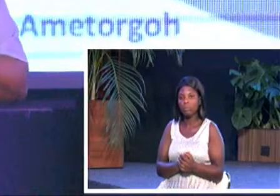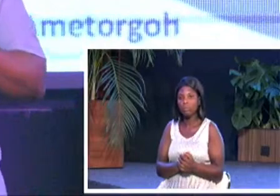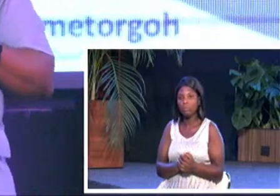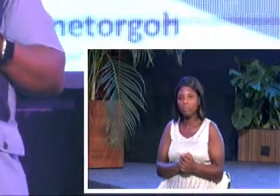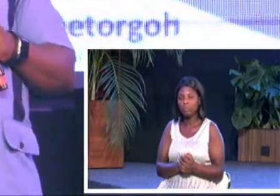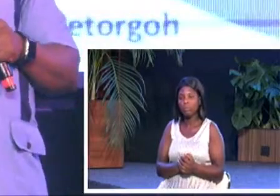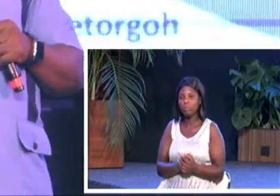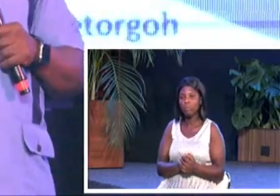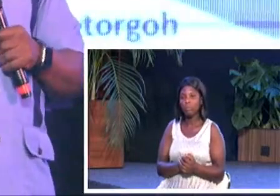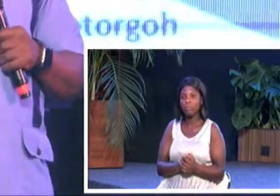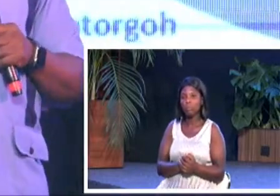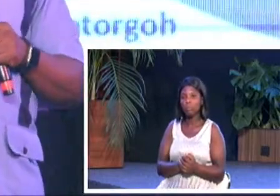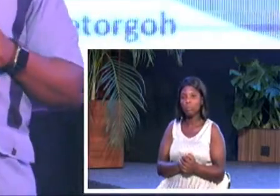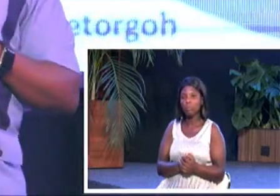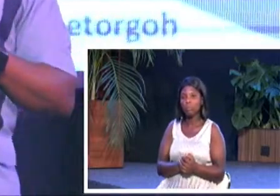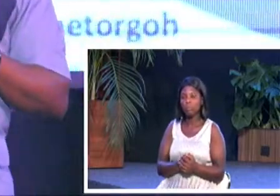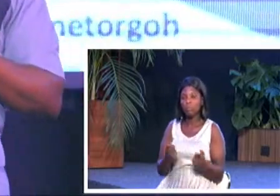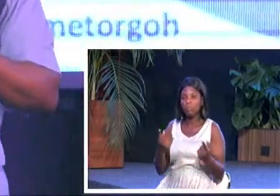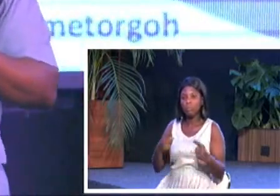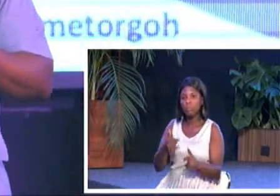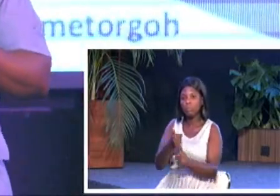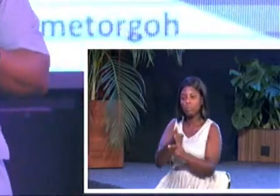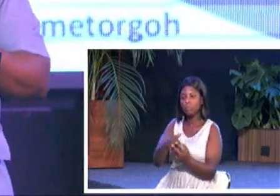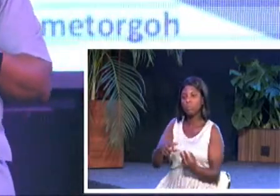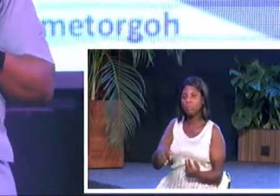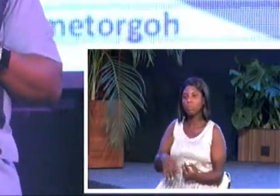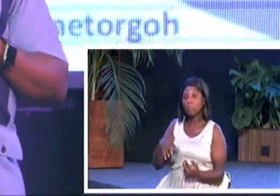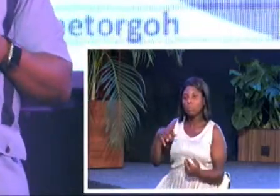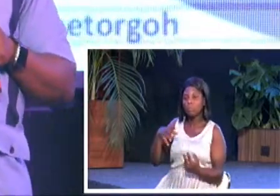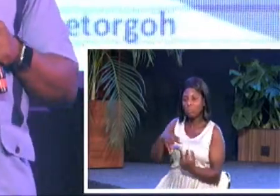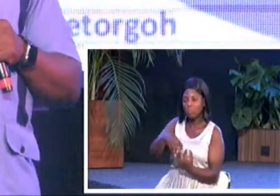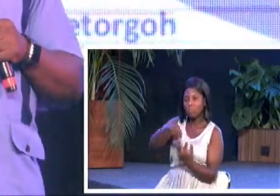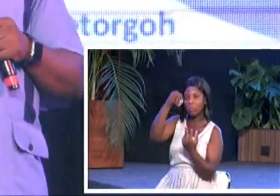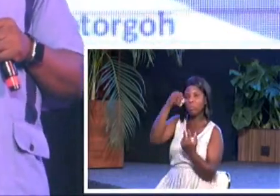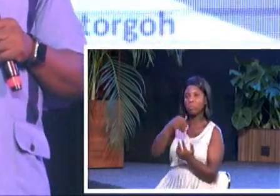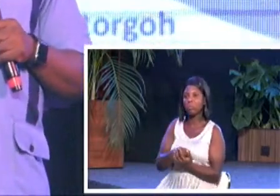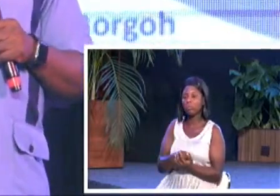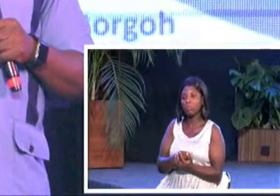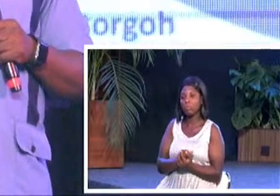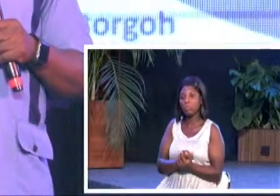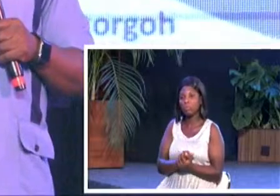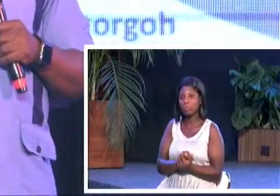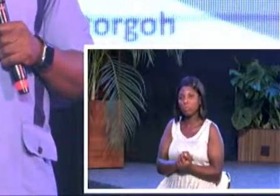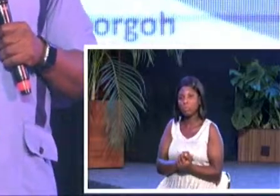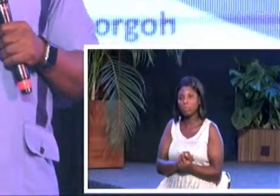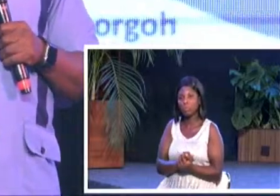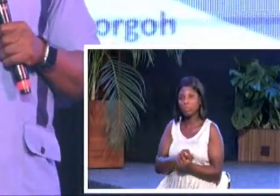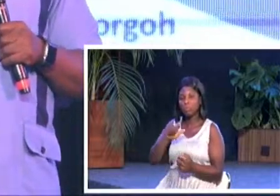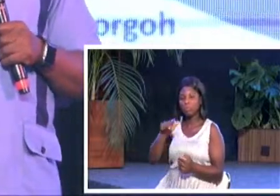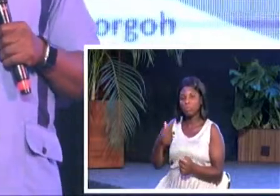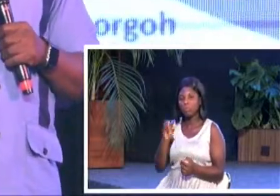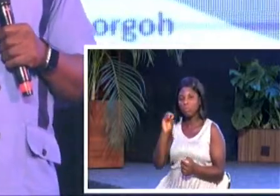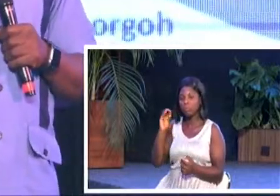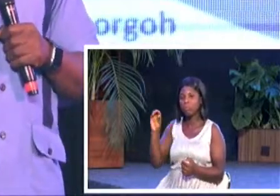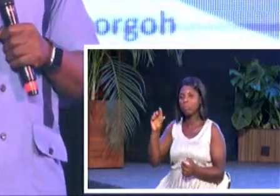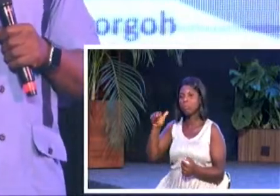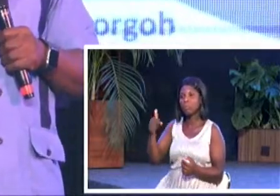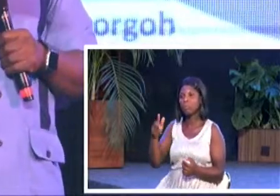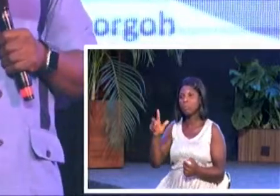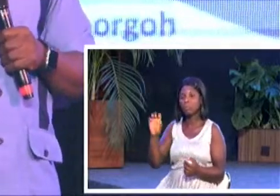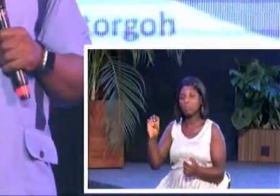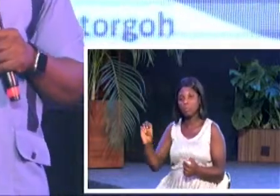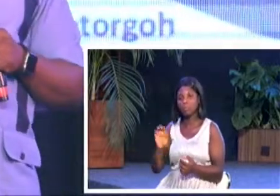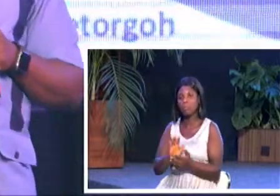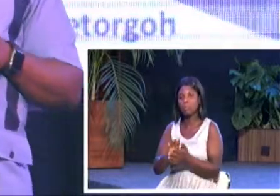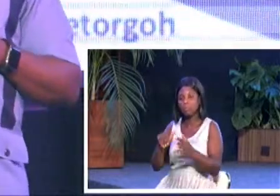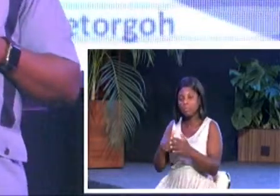where the logo is, where the icons are, how everything is arranged, where a picture appears or a